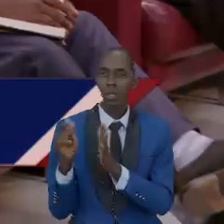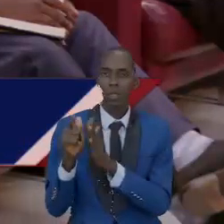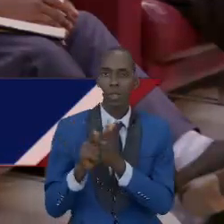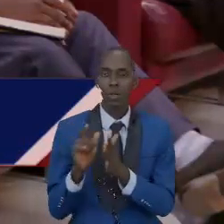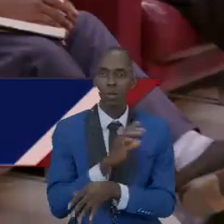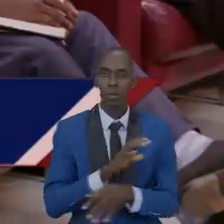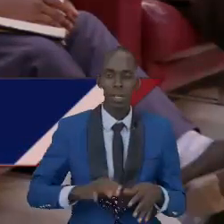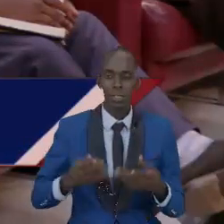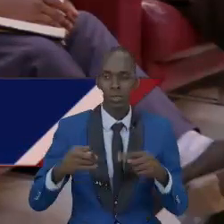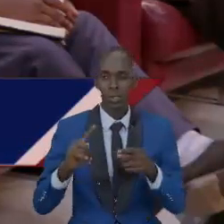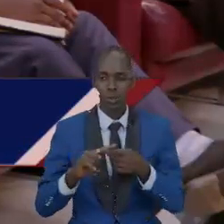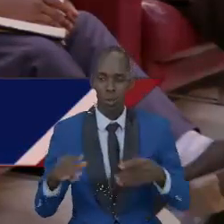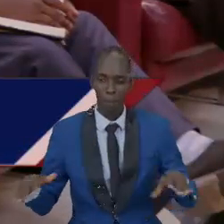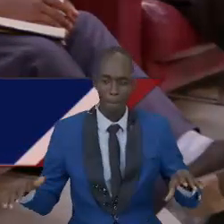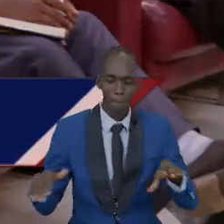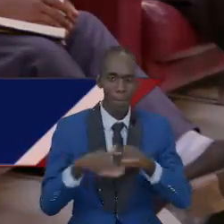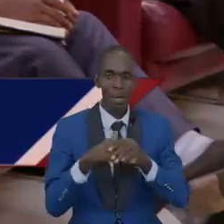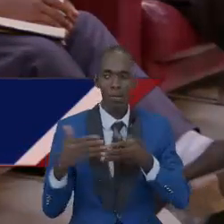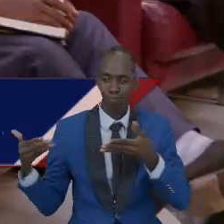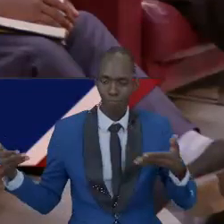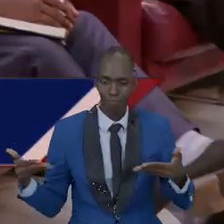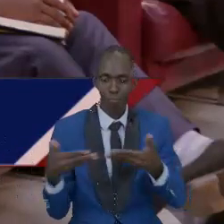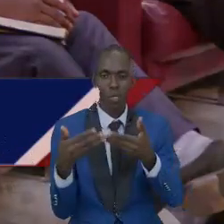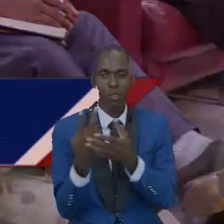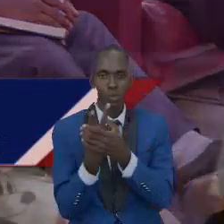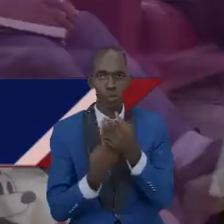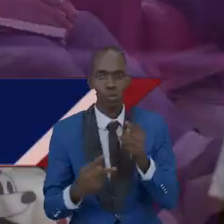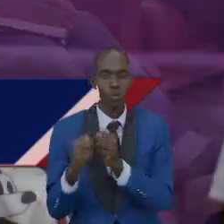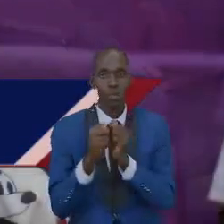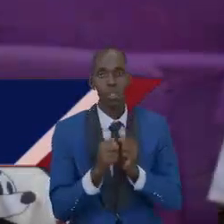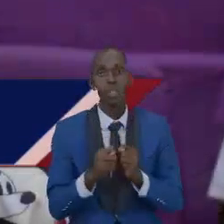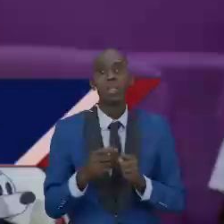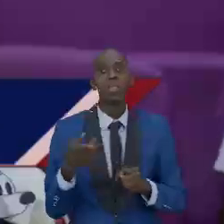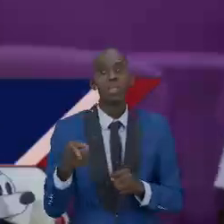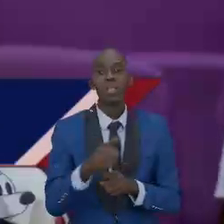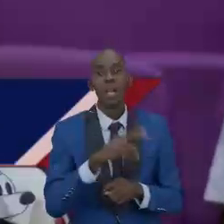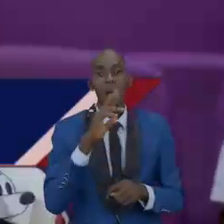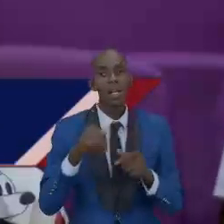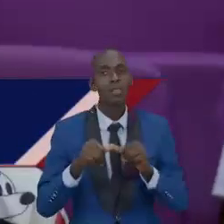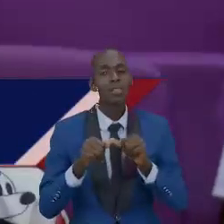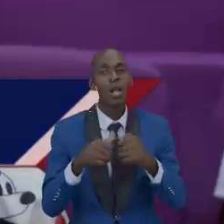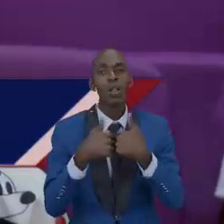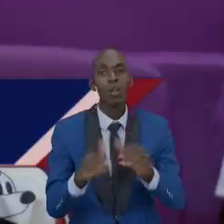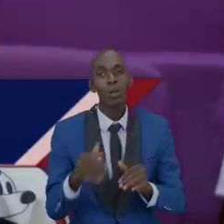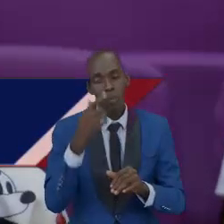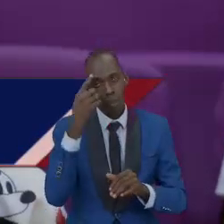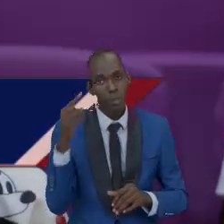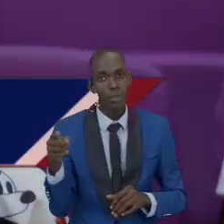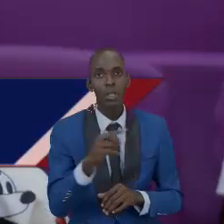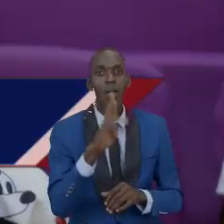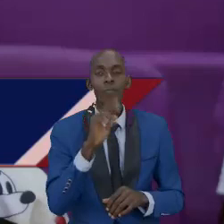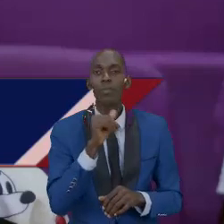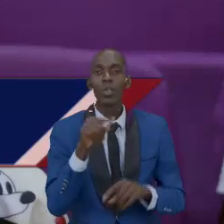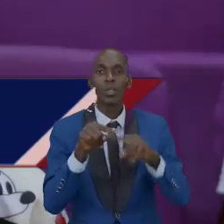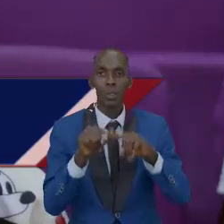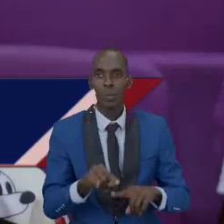and merge everything together. They are still lost because they are not depending on